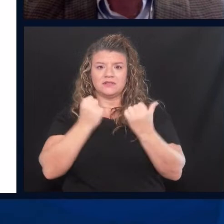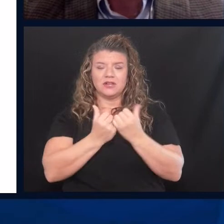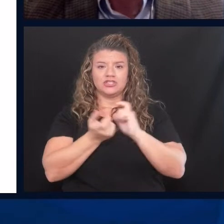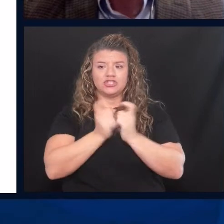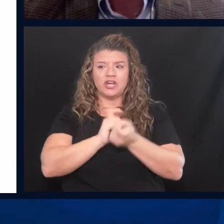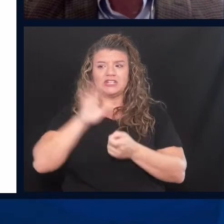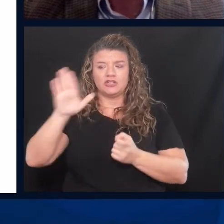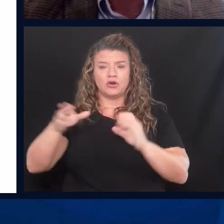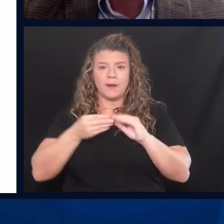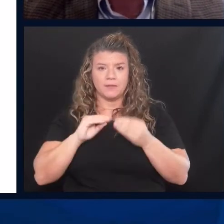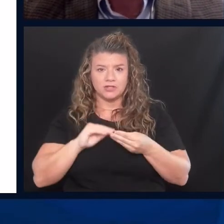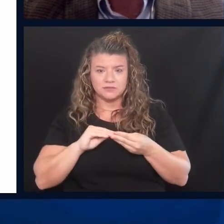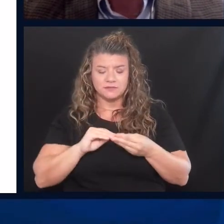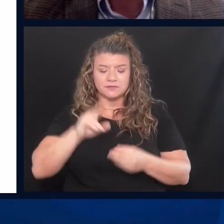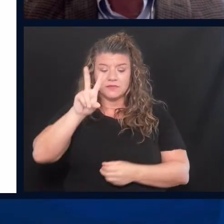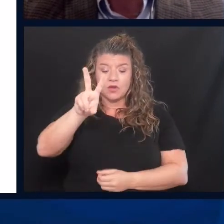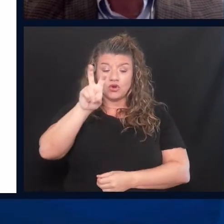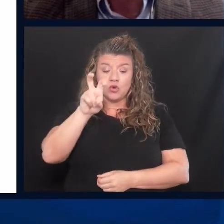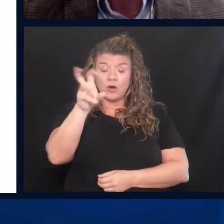their numbers,